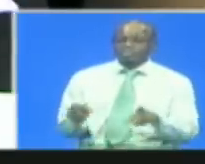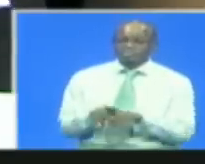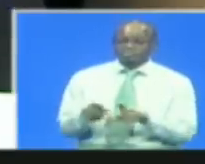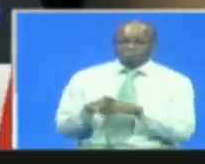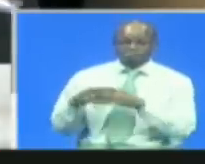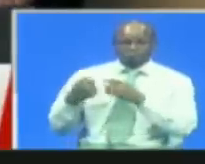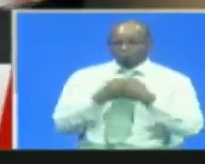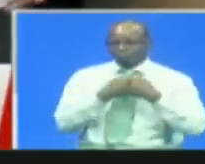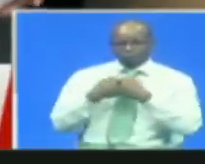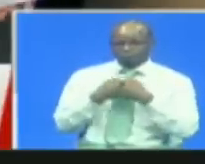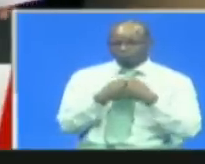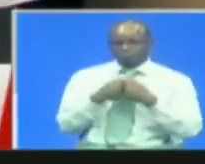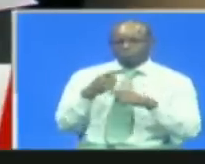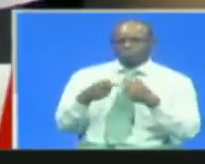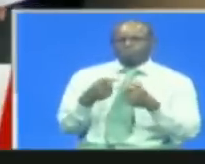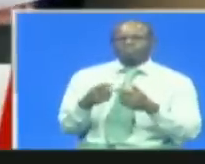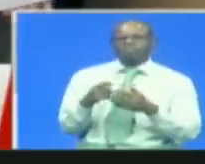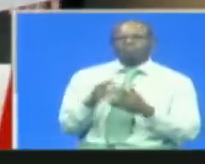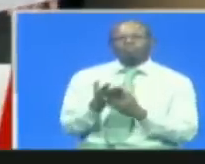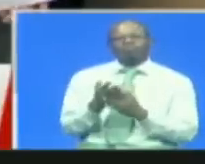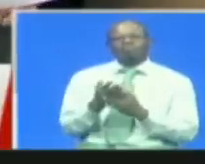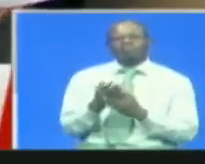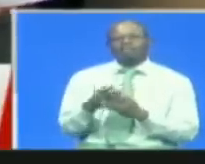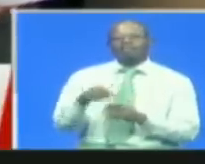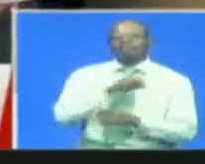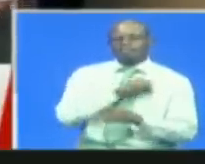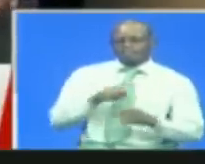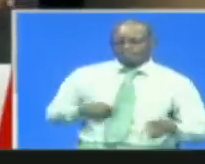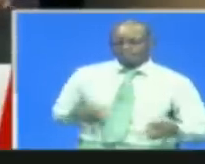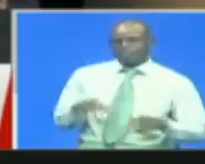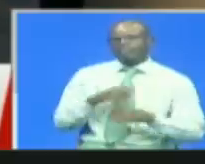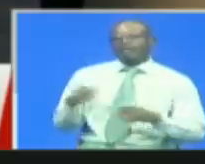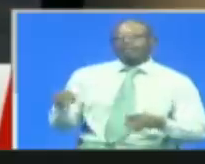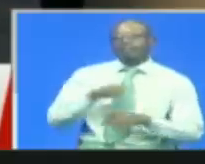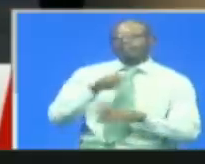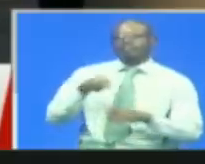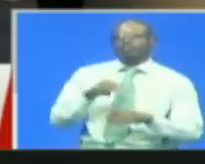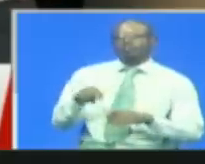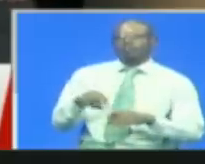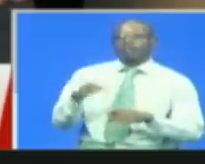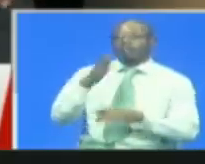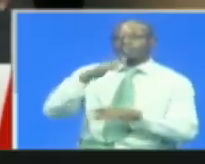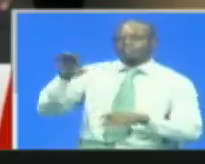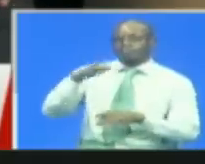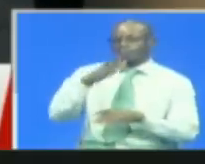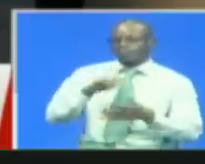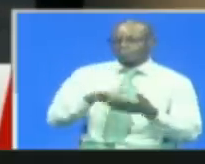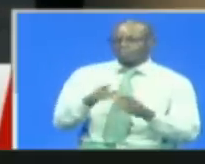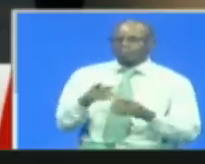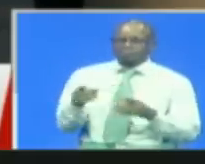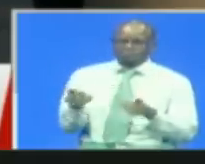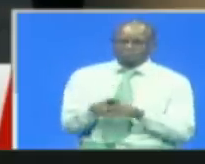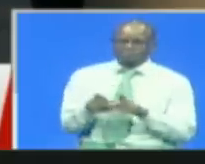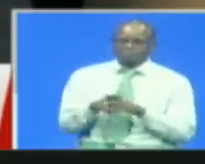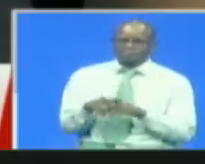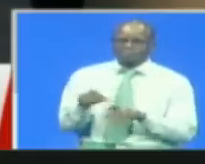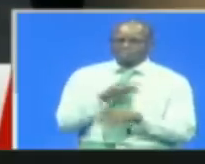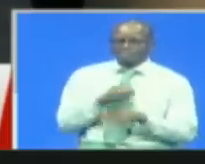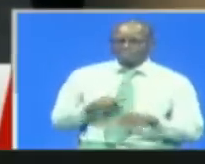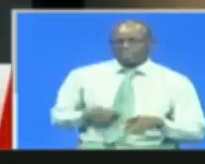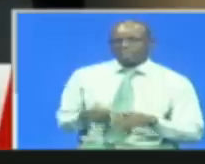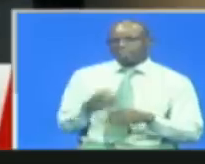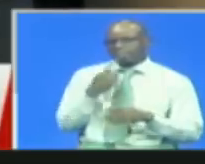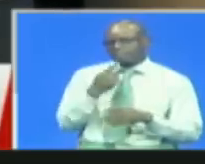between the Senate and the National Assembly is about to take a new twist, with the Senate now tasking its legal committee with critically reviewing